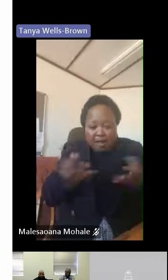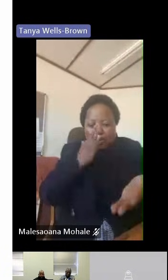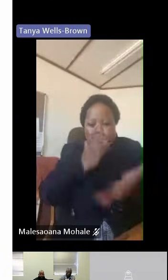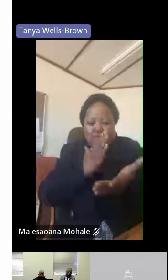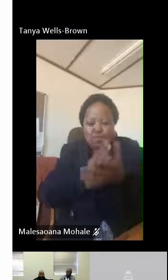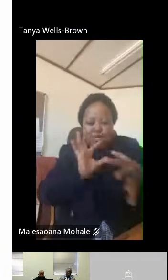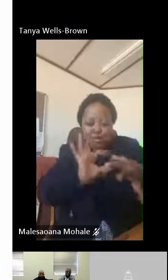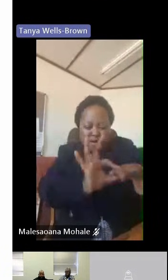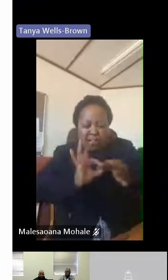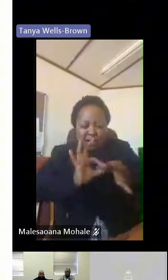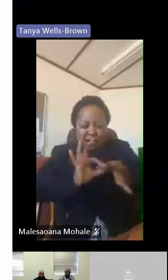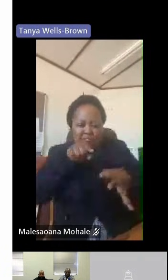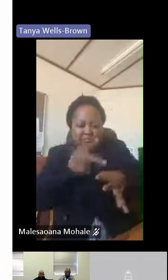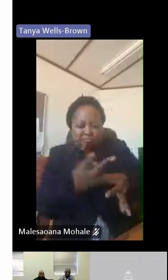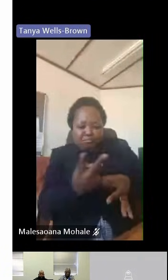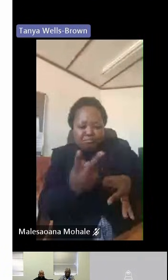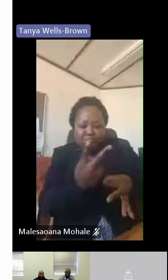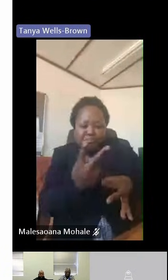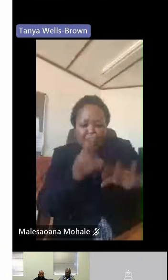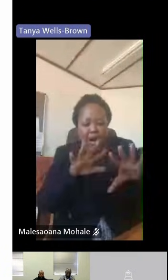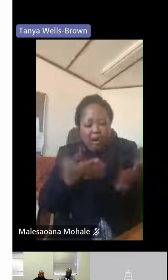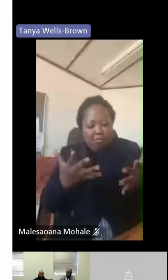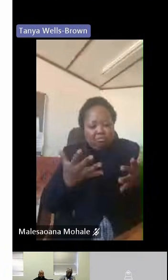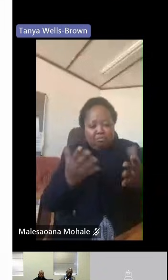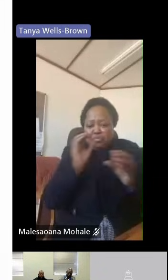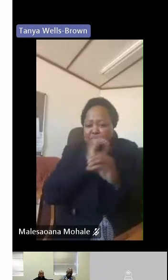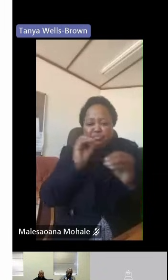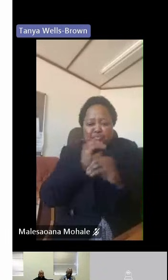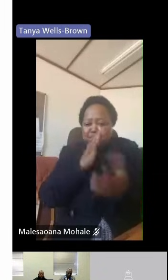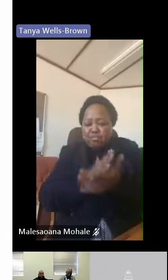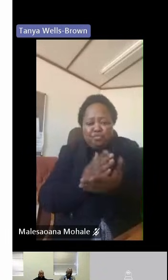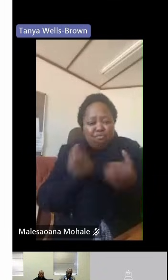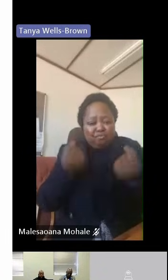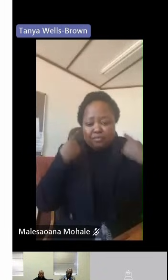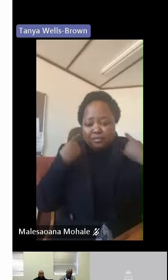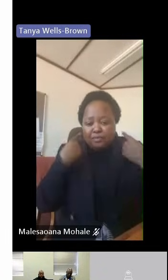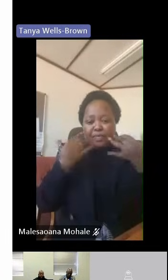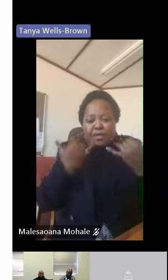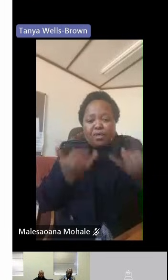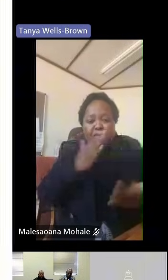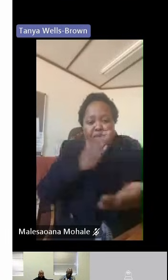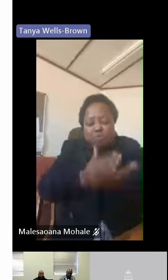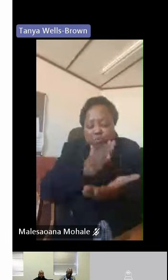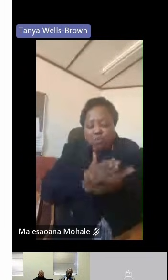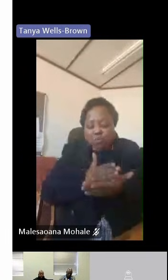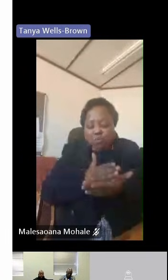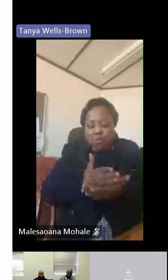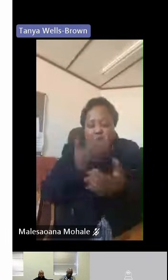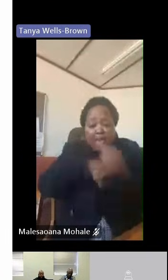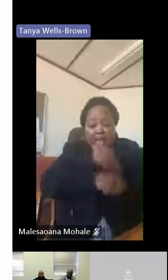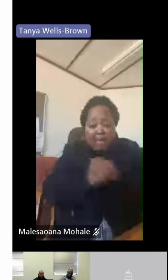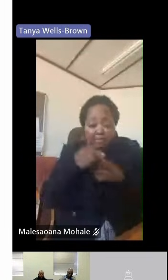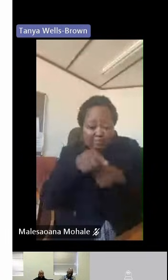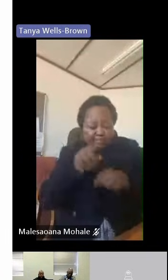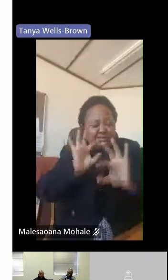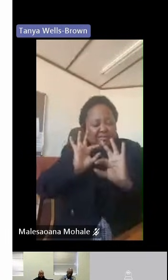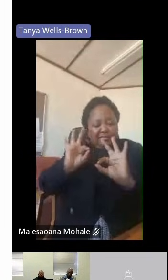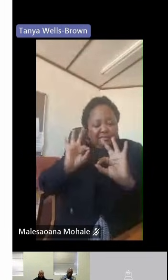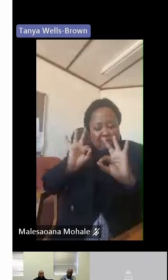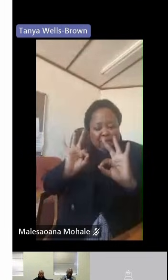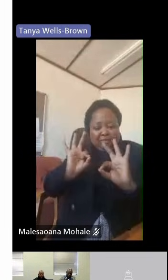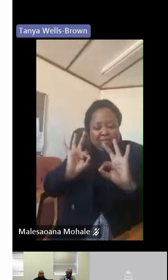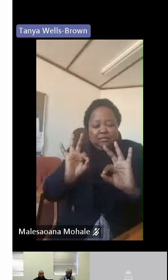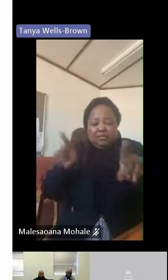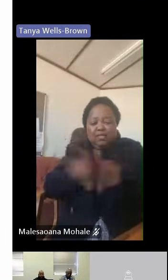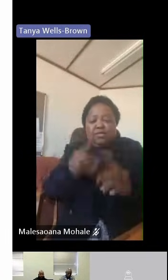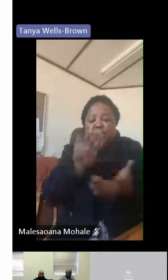So the fact that you have this act is great. You can use this, and you can actually with